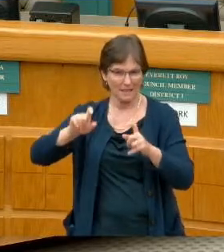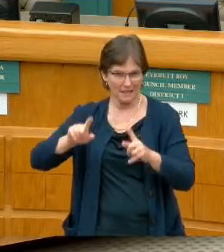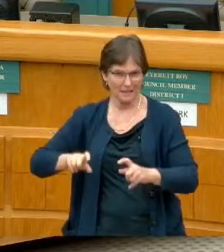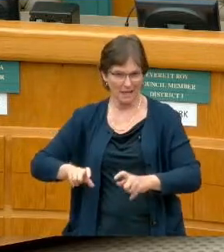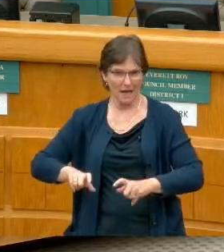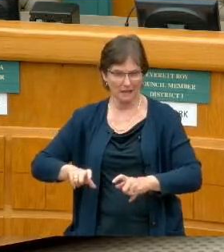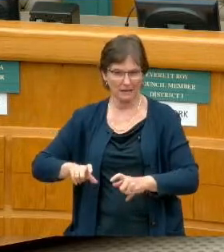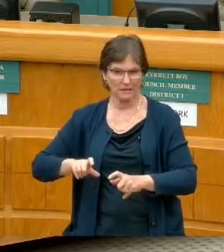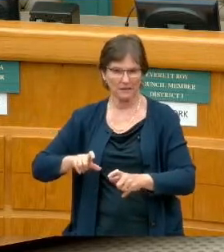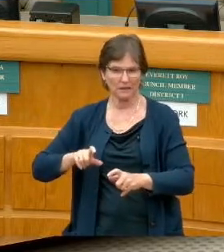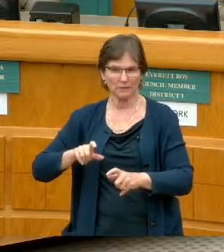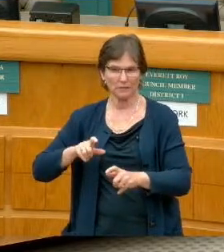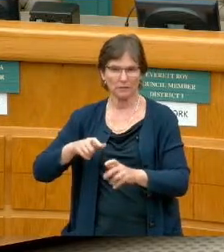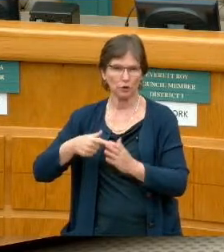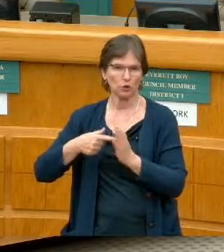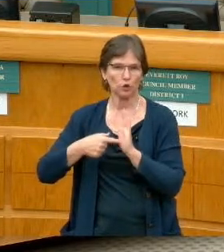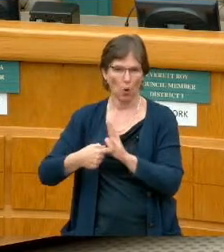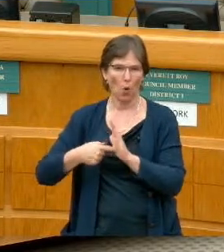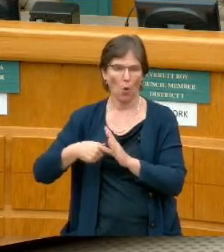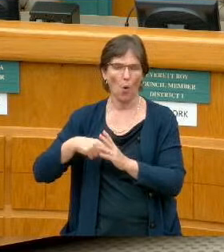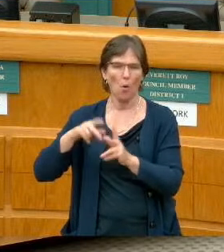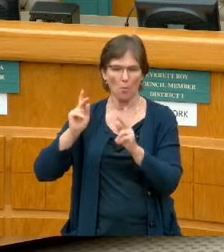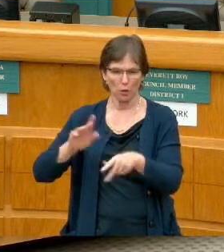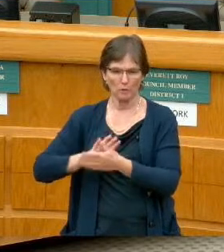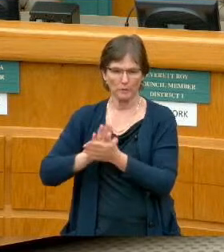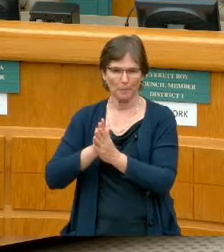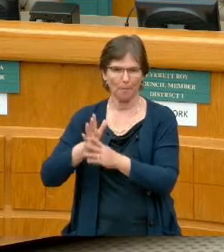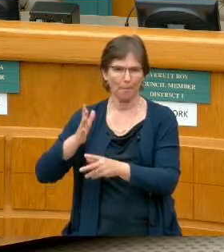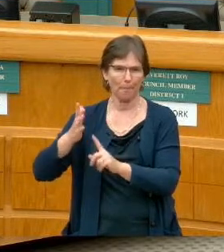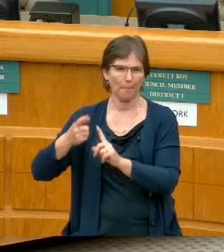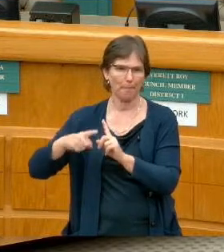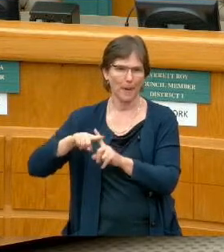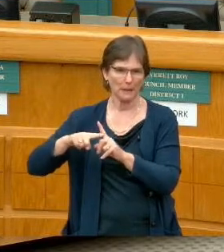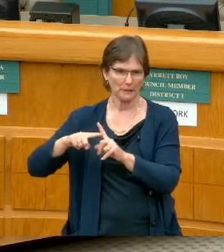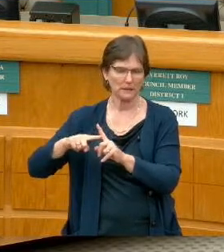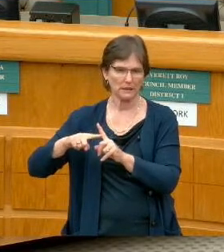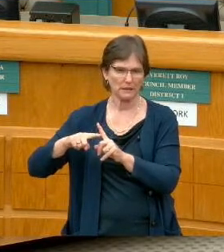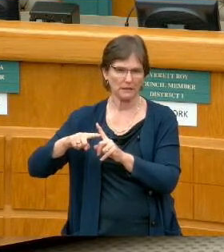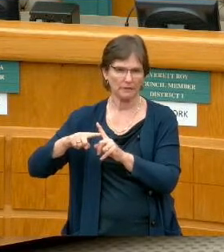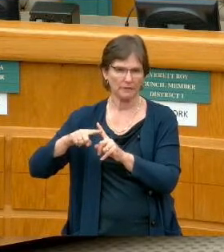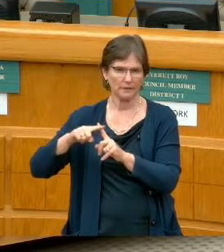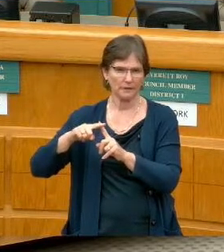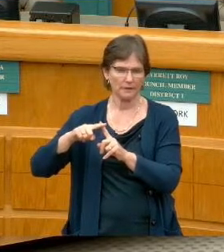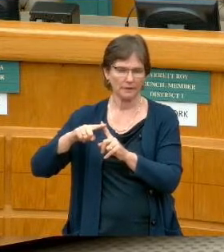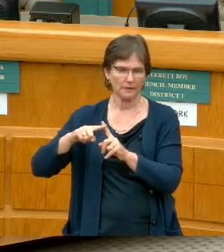then all the yellows that are throughout the bell curve. So they